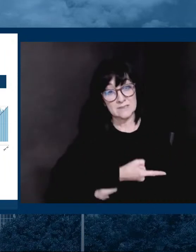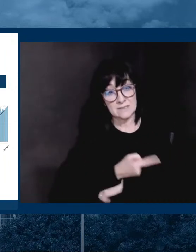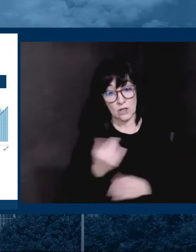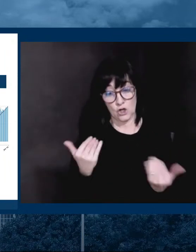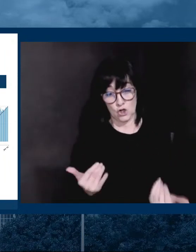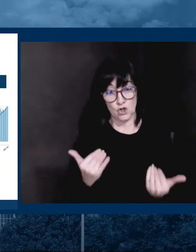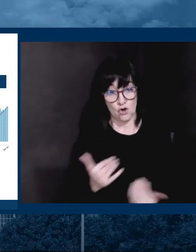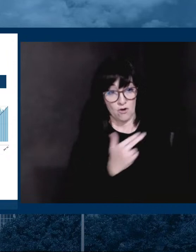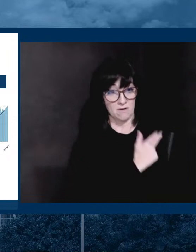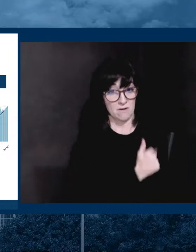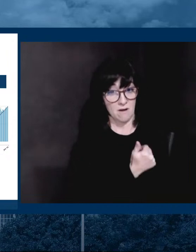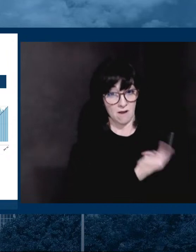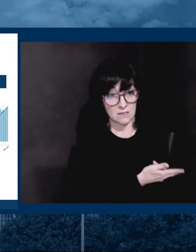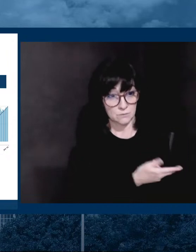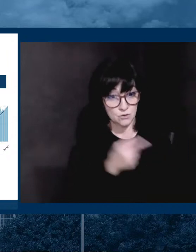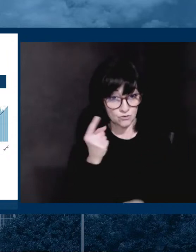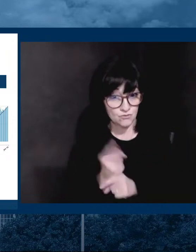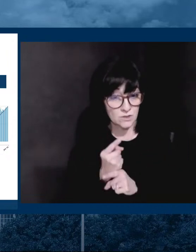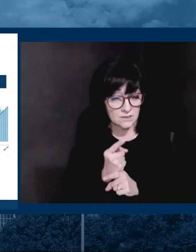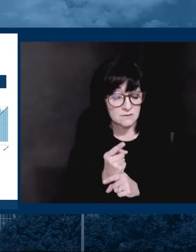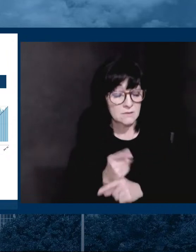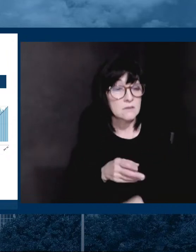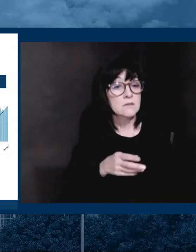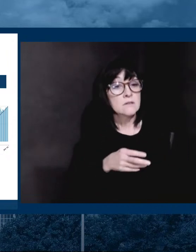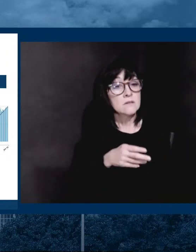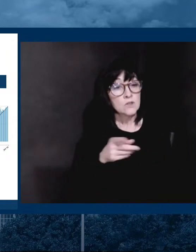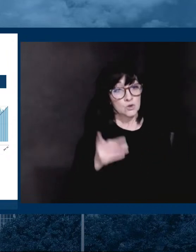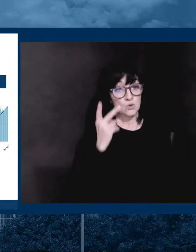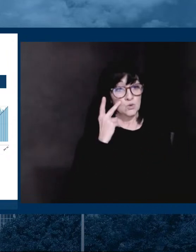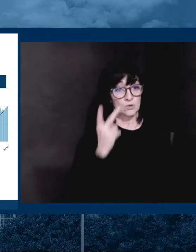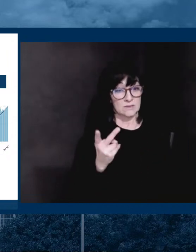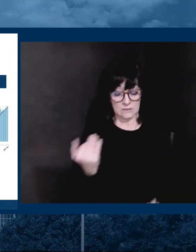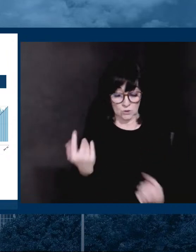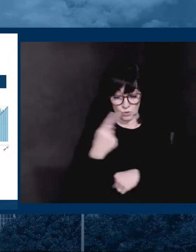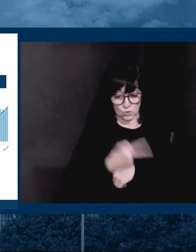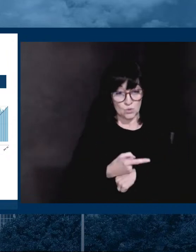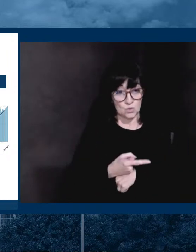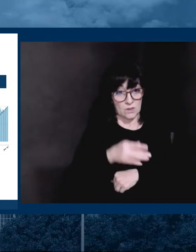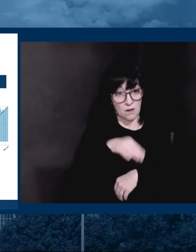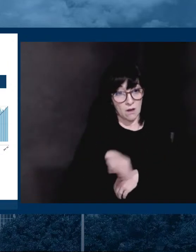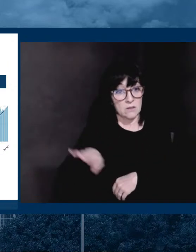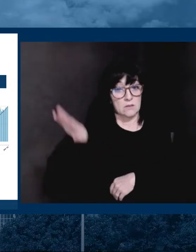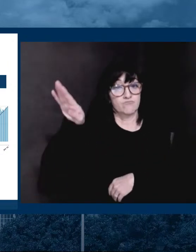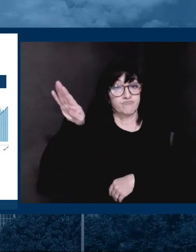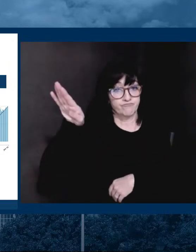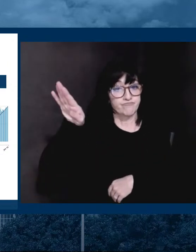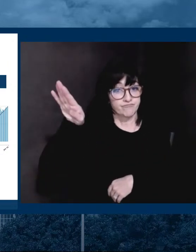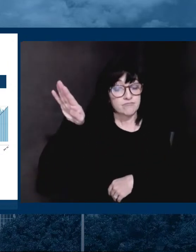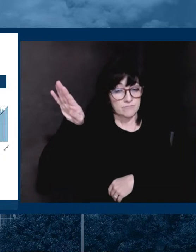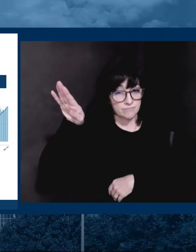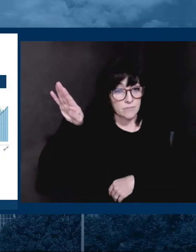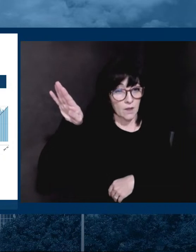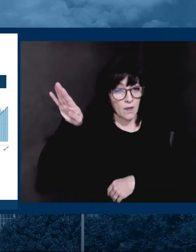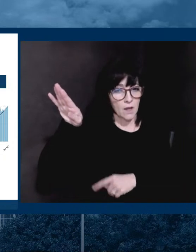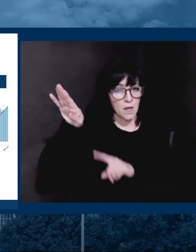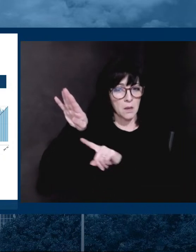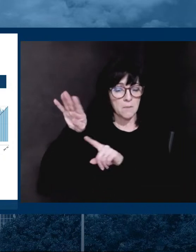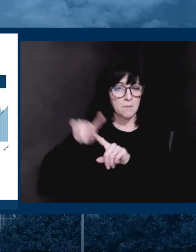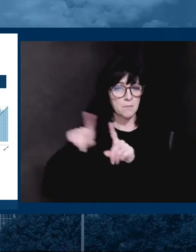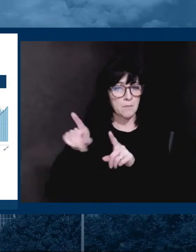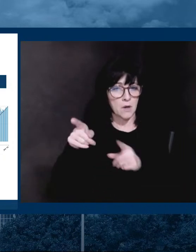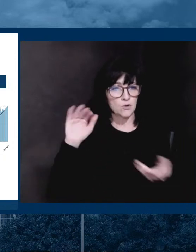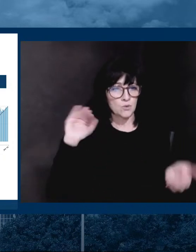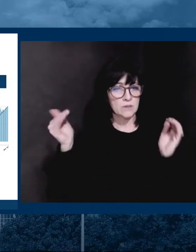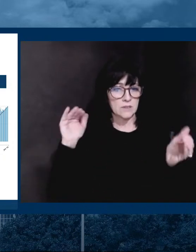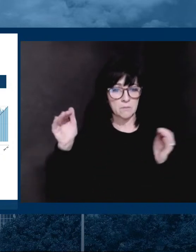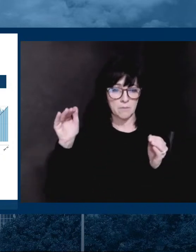hospitalizations, right? So to the peak of today, and you can see and compare the